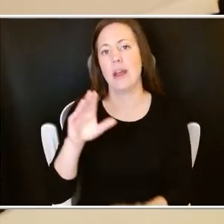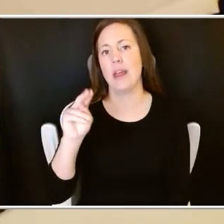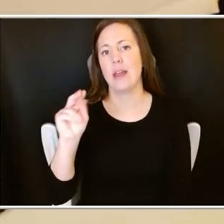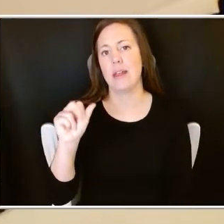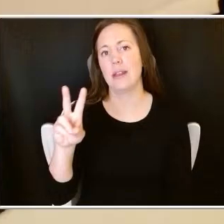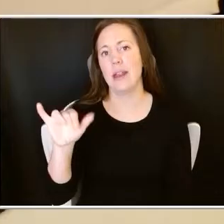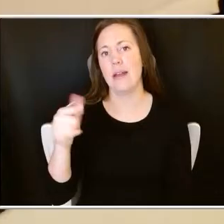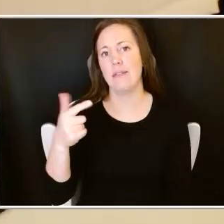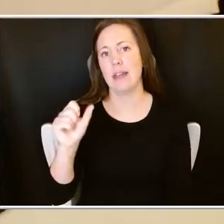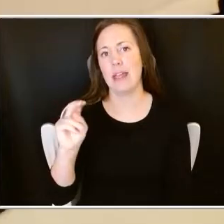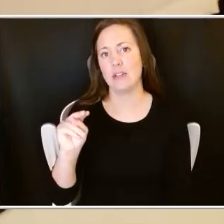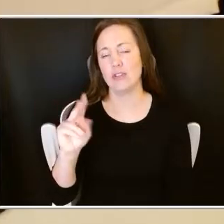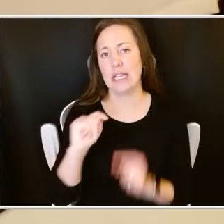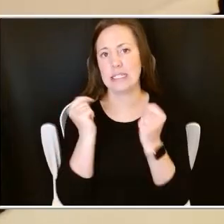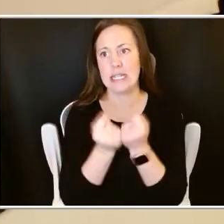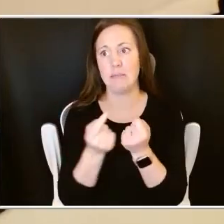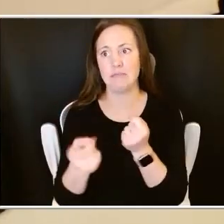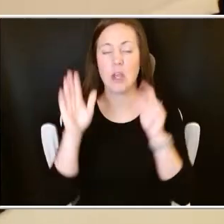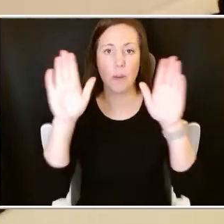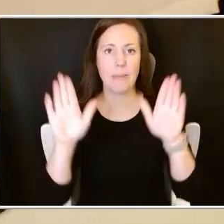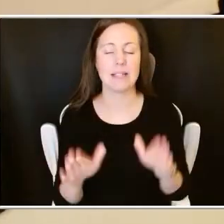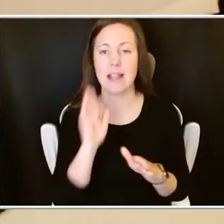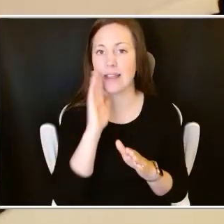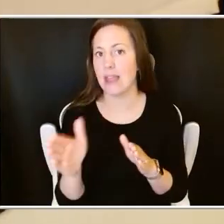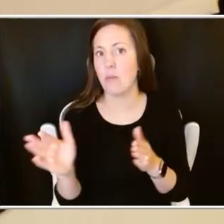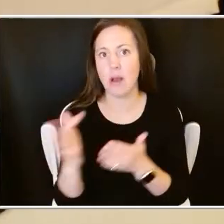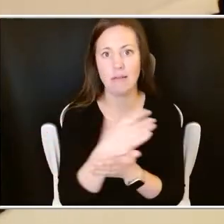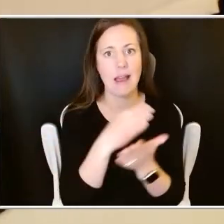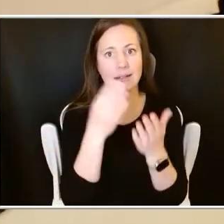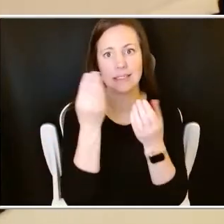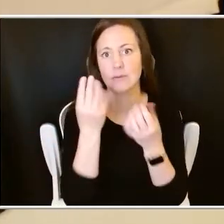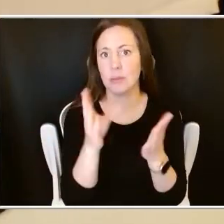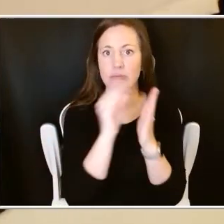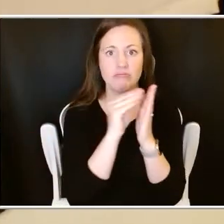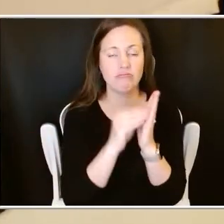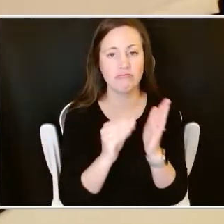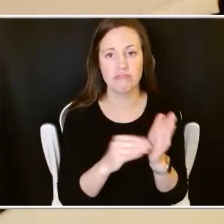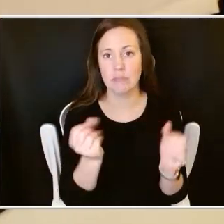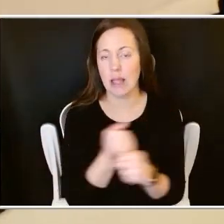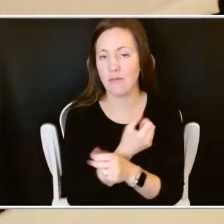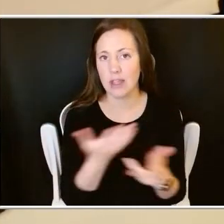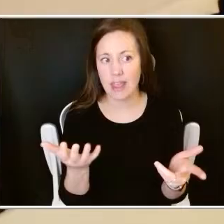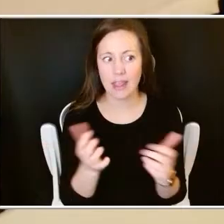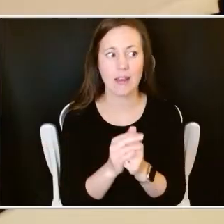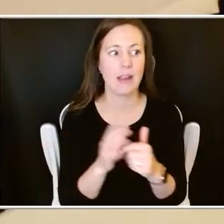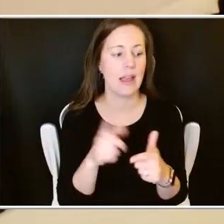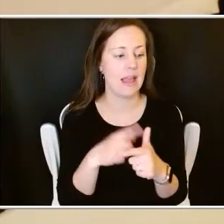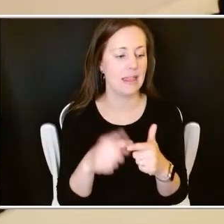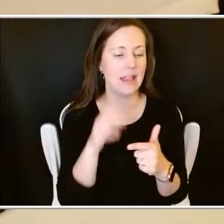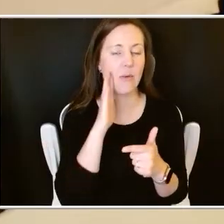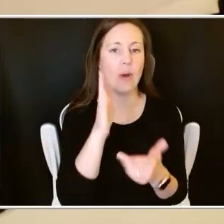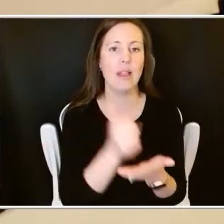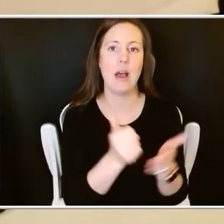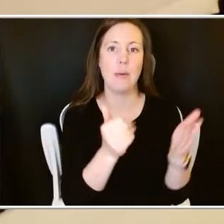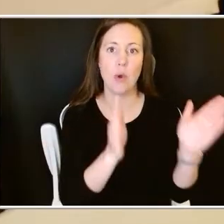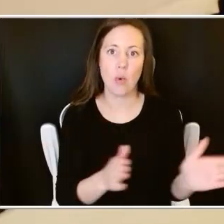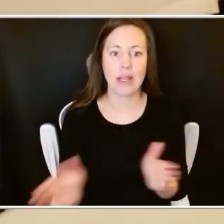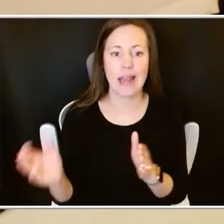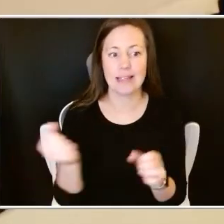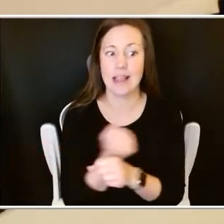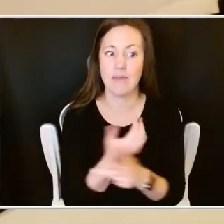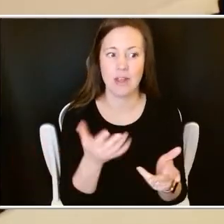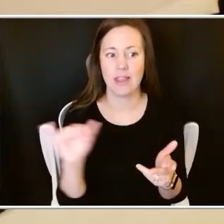that will collect your information from your institution, bring everything and organize everything before your visit for